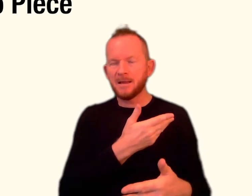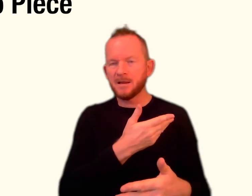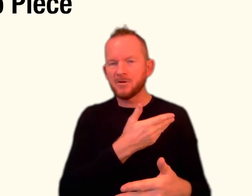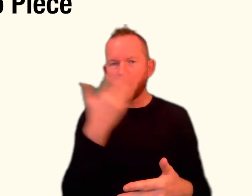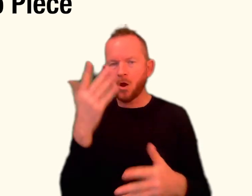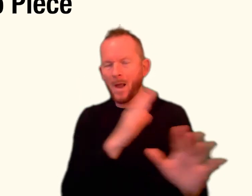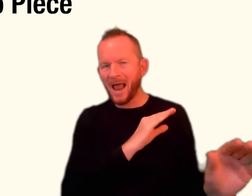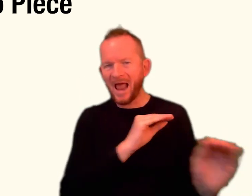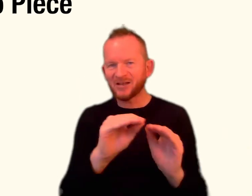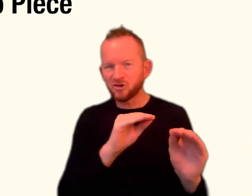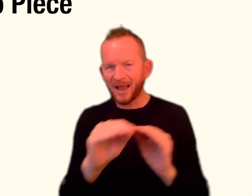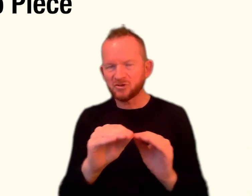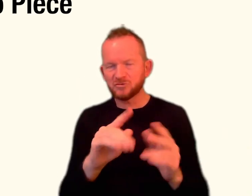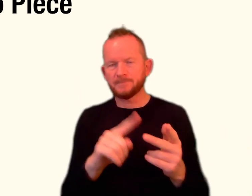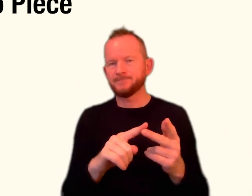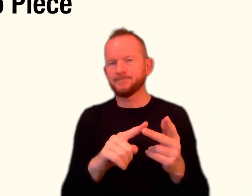there's no